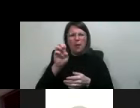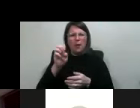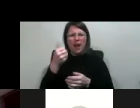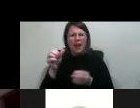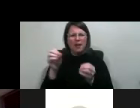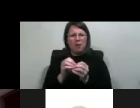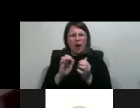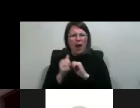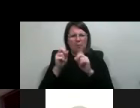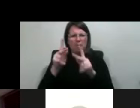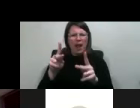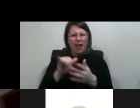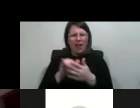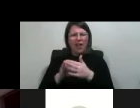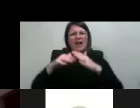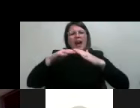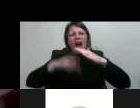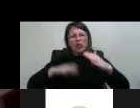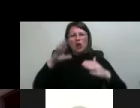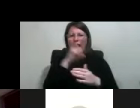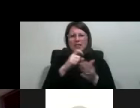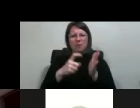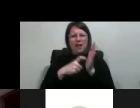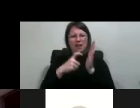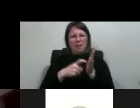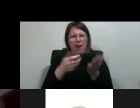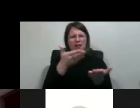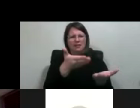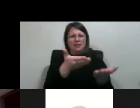So it's underestimating the demand.